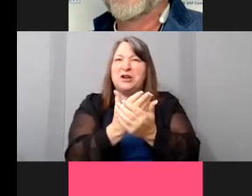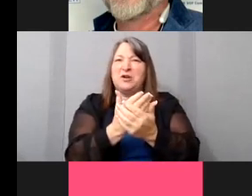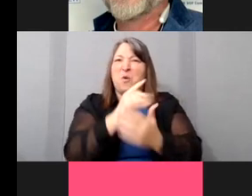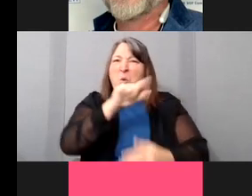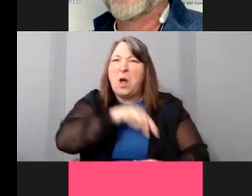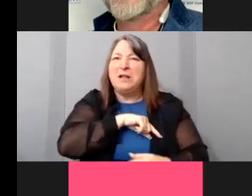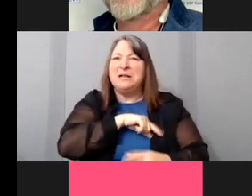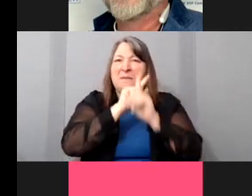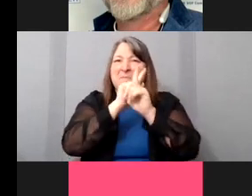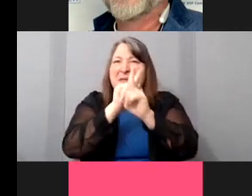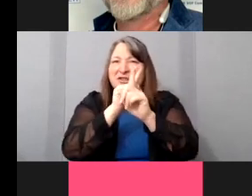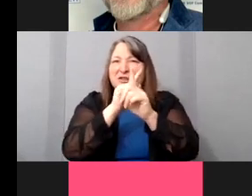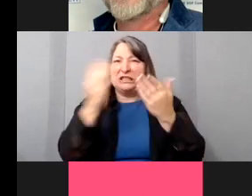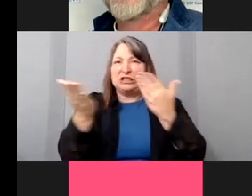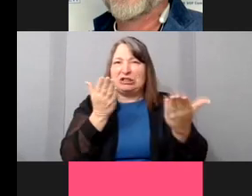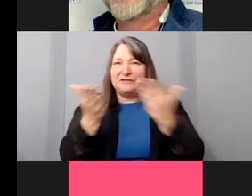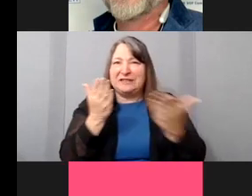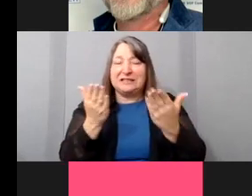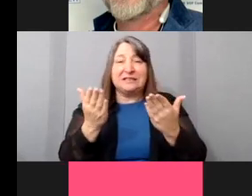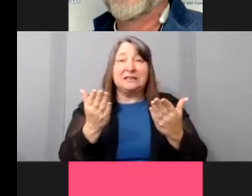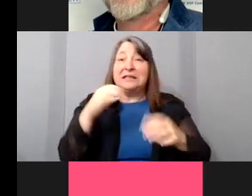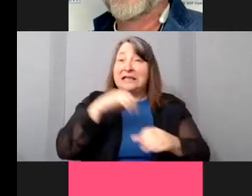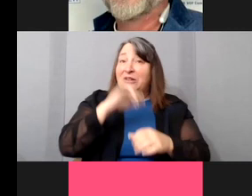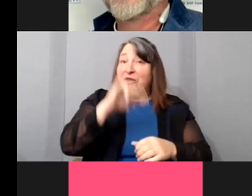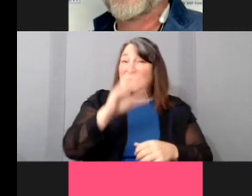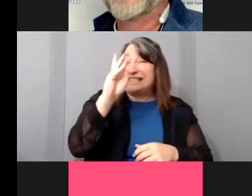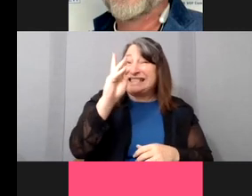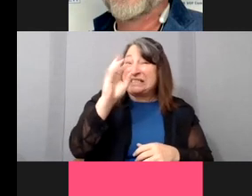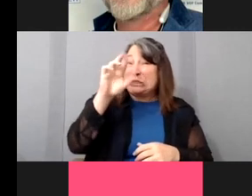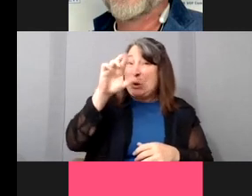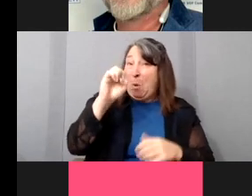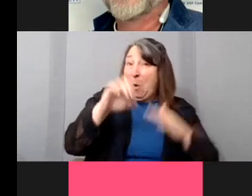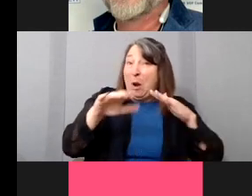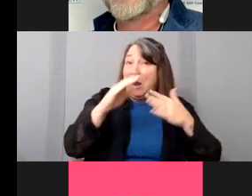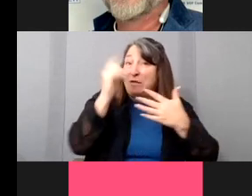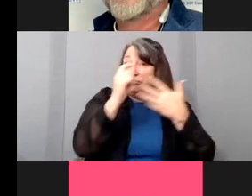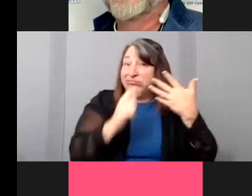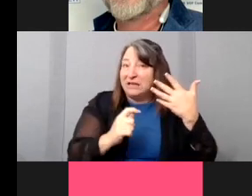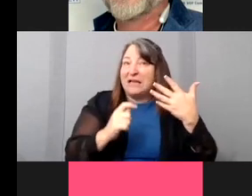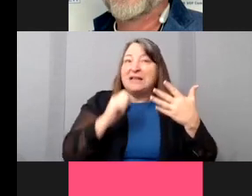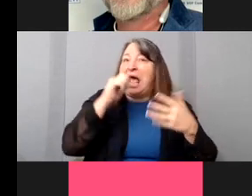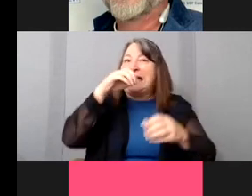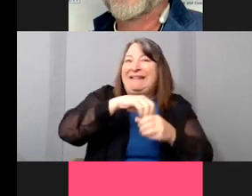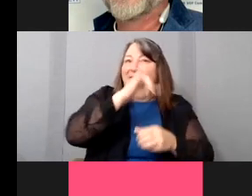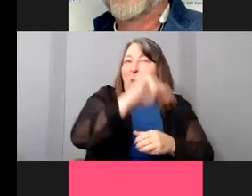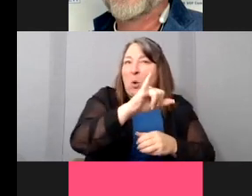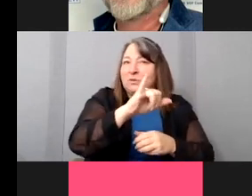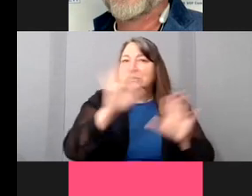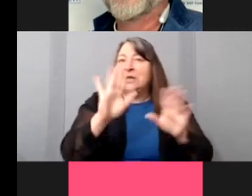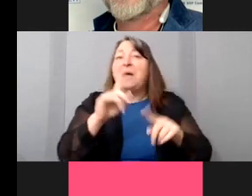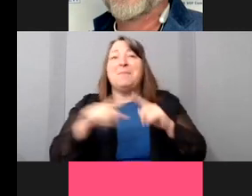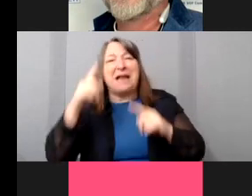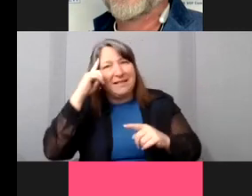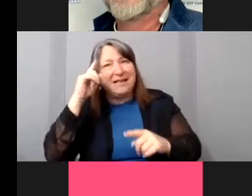really reflected in those 6 core elements that I mentioned, but I really think mentoring programs work best when they have a